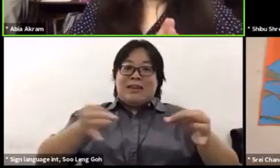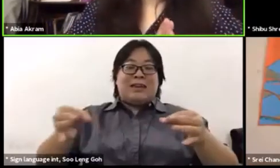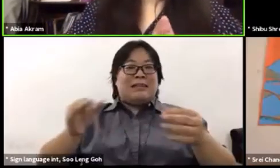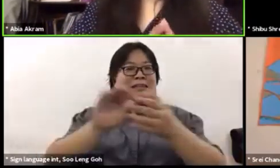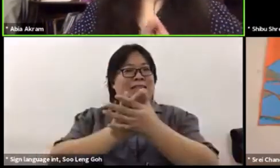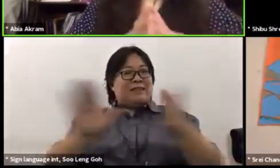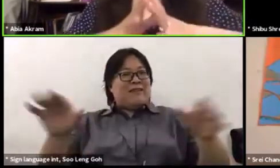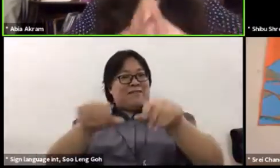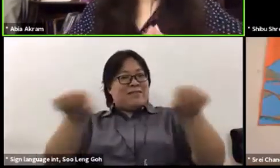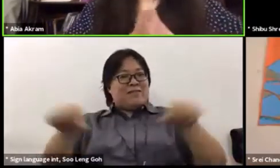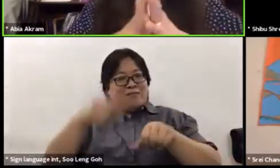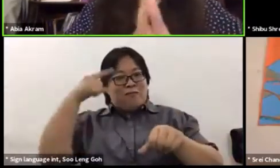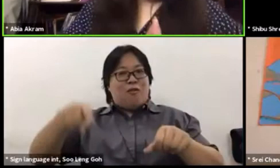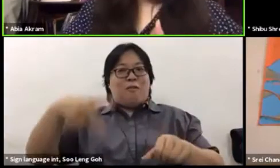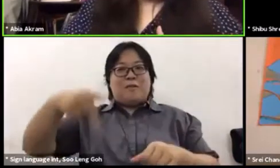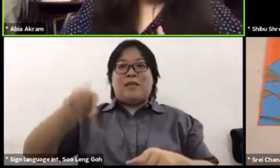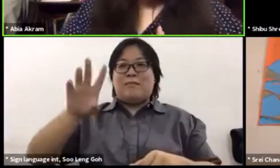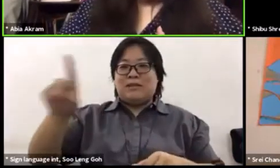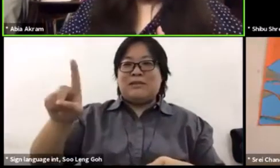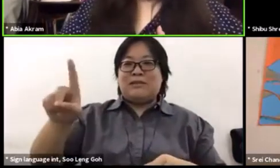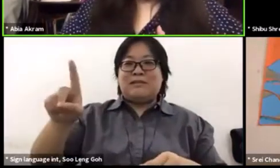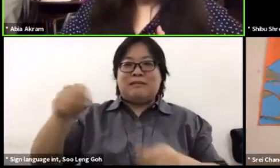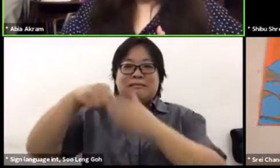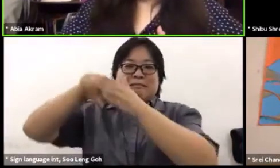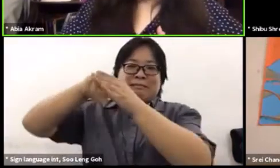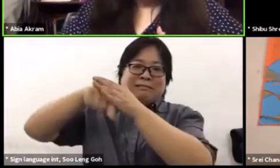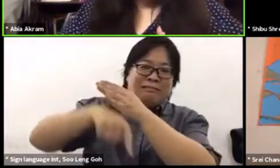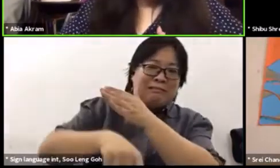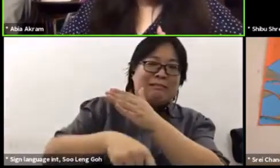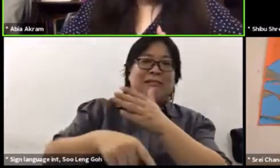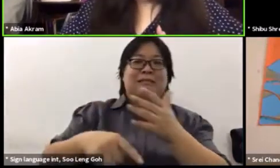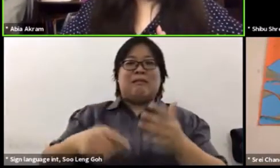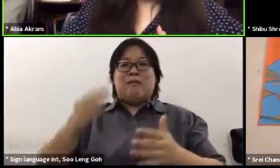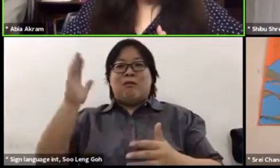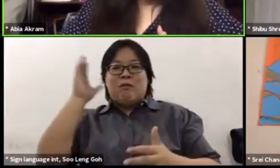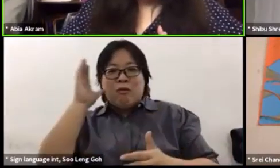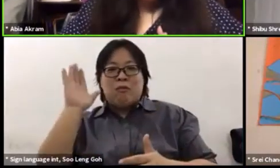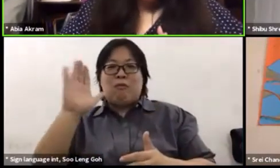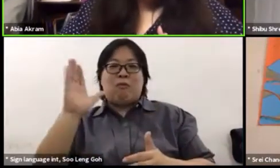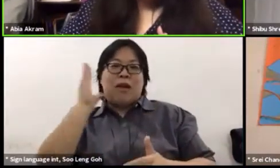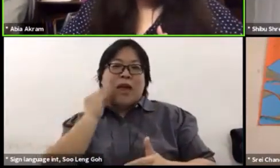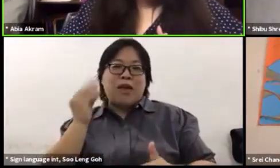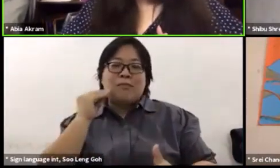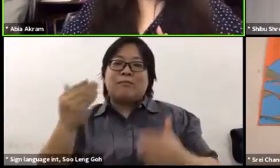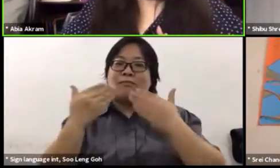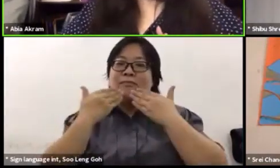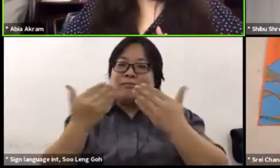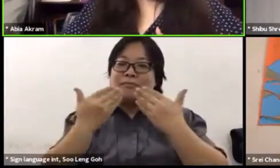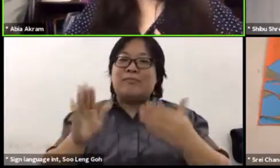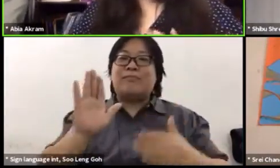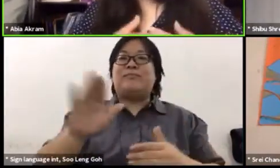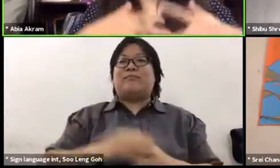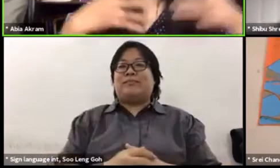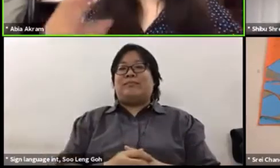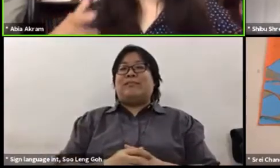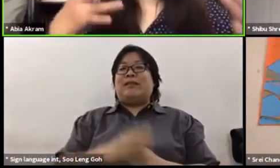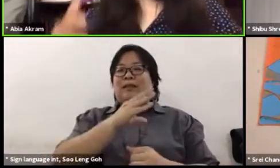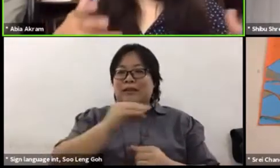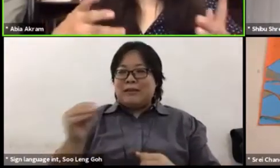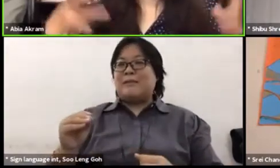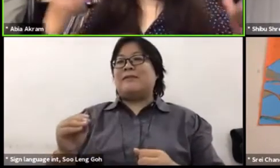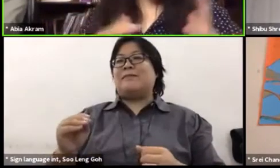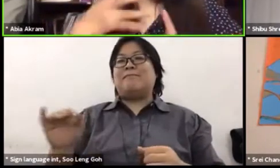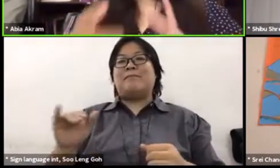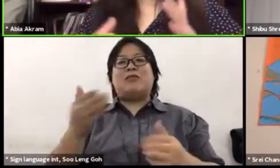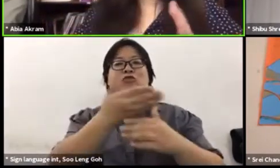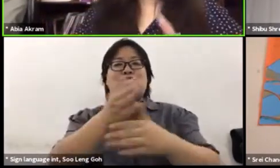with disabilities to go in that depth and share their experiences. So thank you very much for that. And also